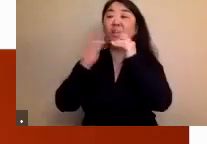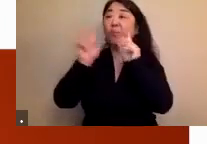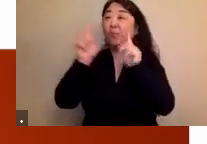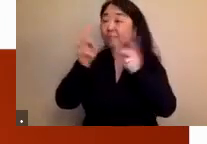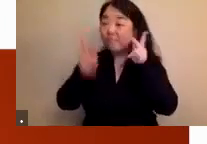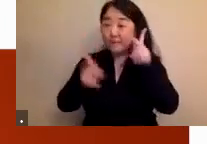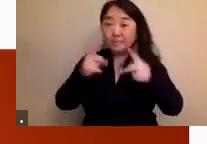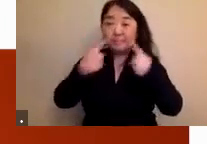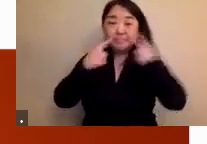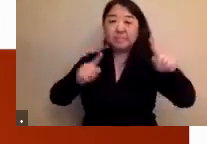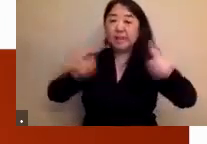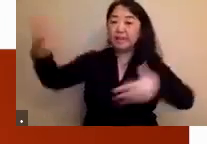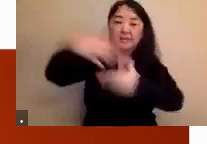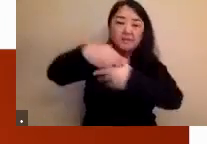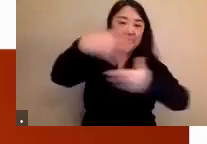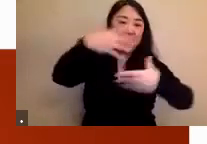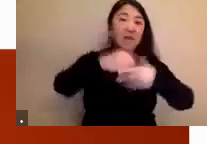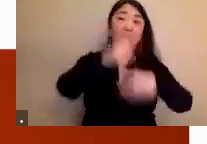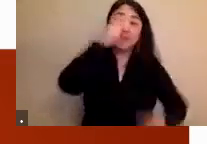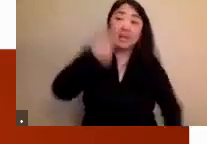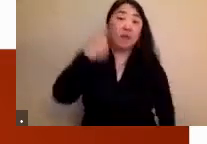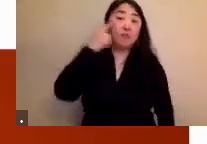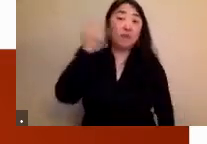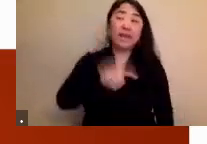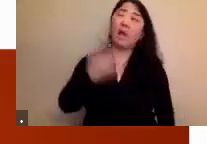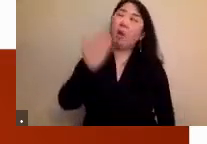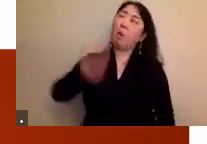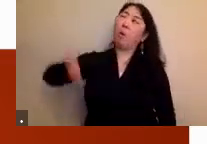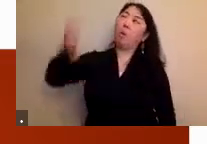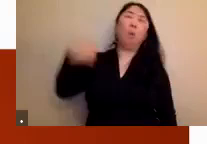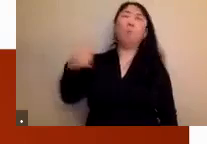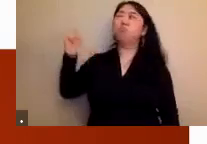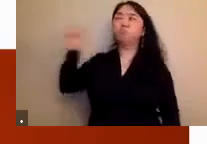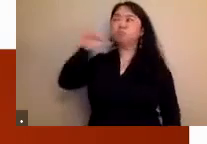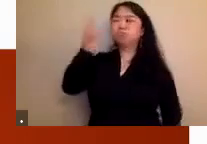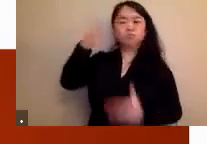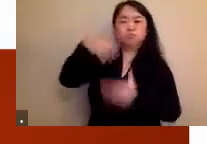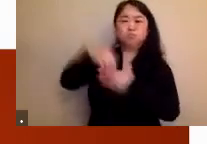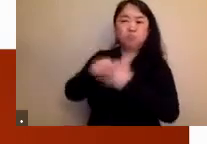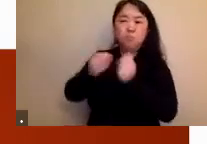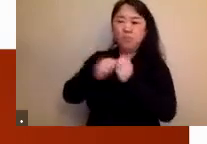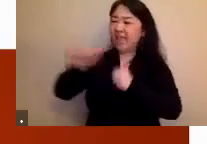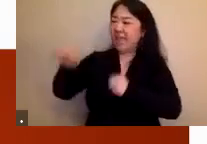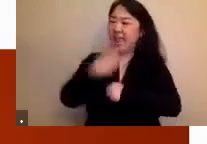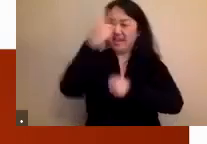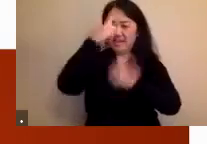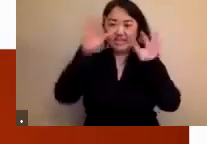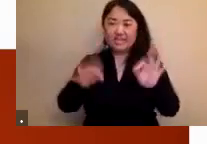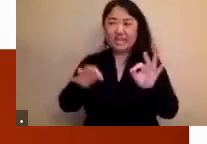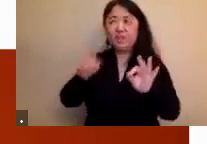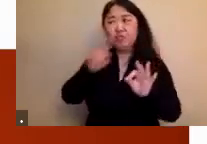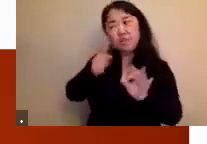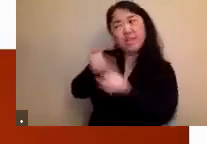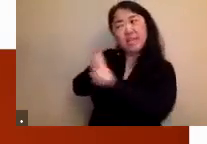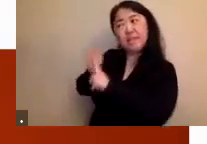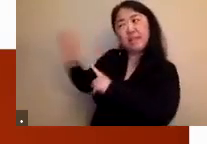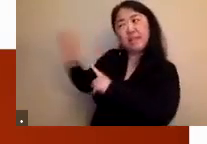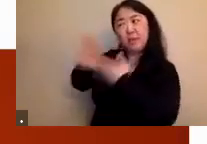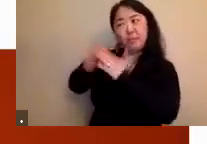recognized previously that they were not a part of any of these decisions that impacted their communities?